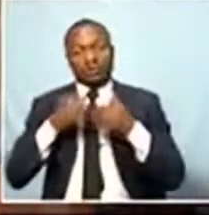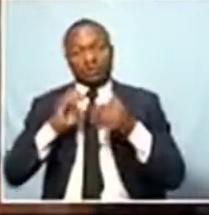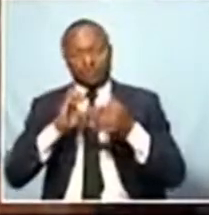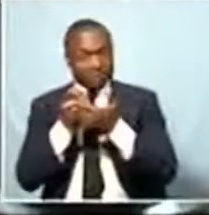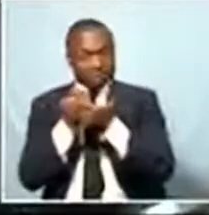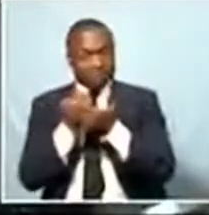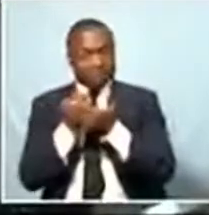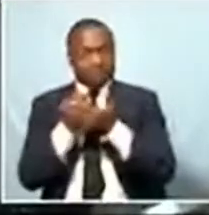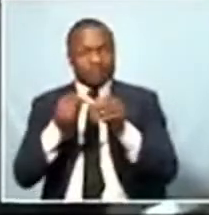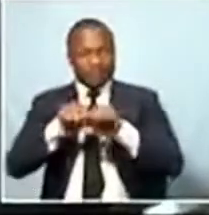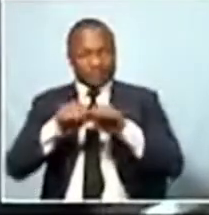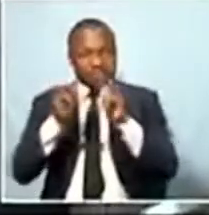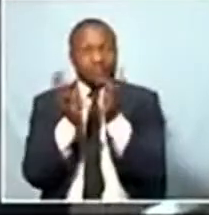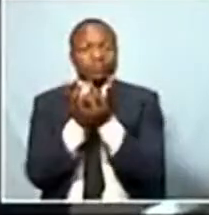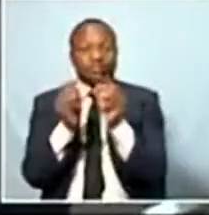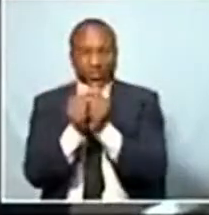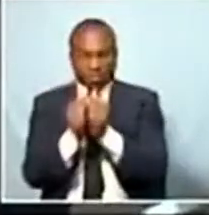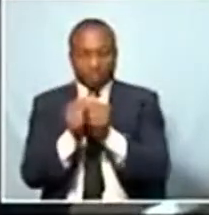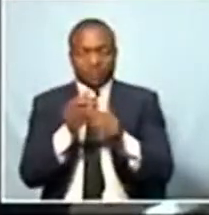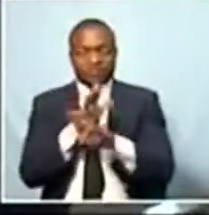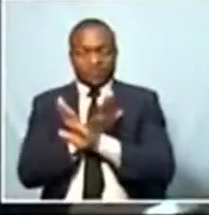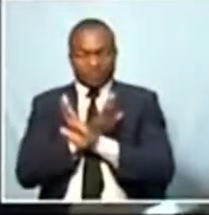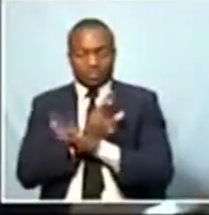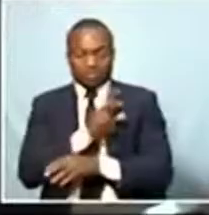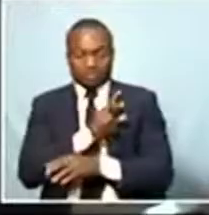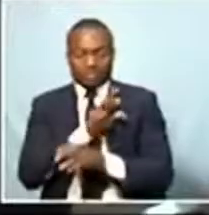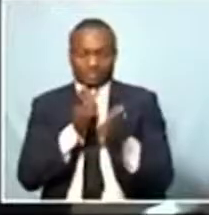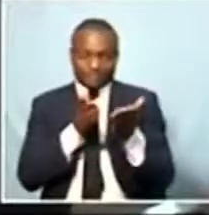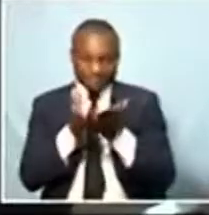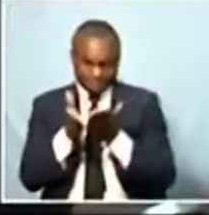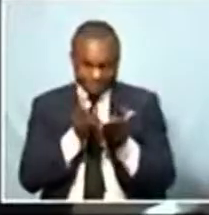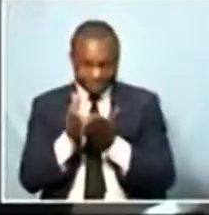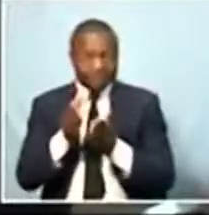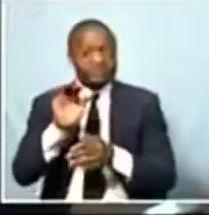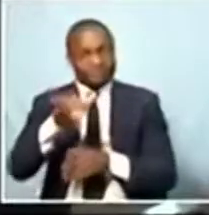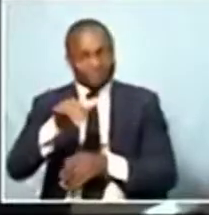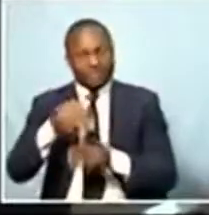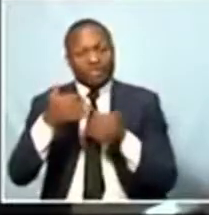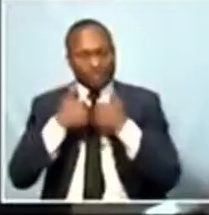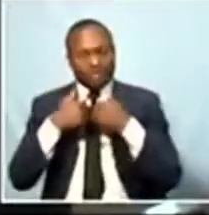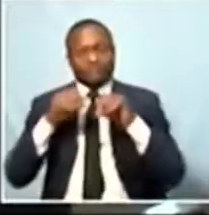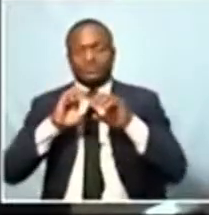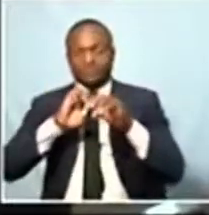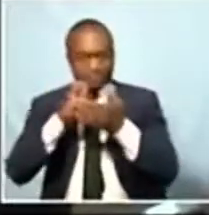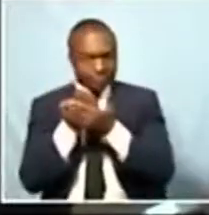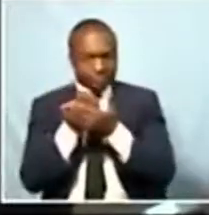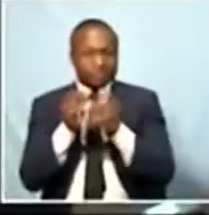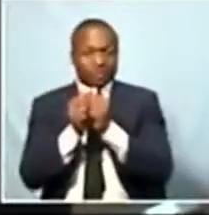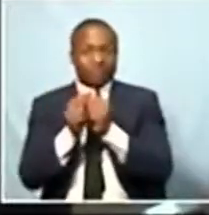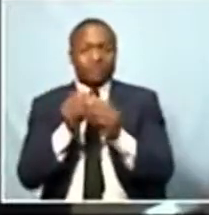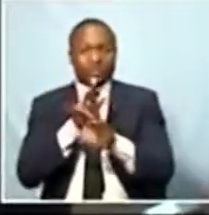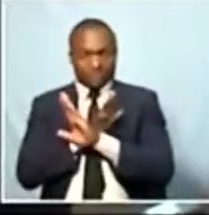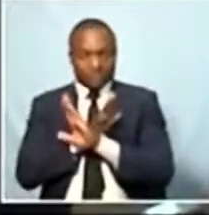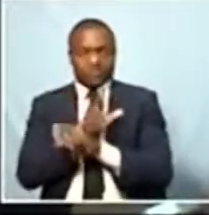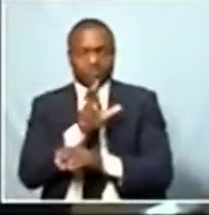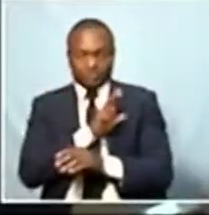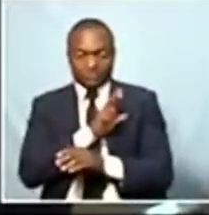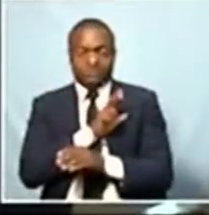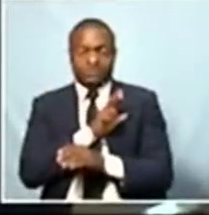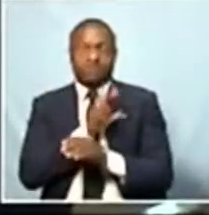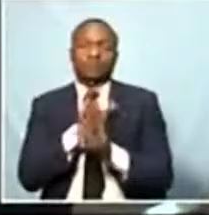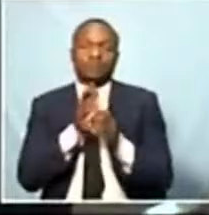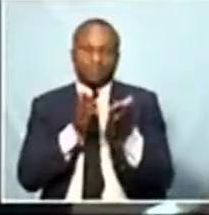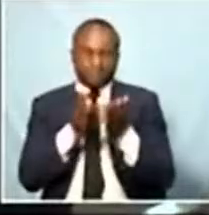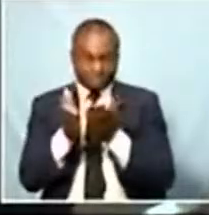through workshops with the Zambia Police Service? Yes, Honorable Member, we do have engagements with the Zambia Police